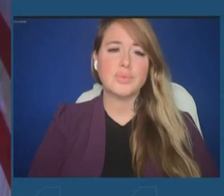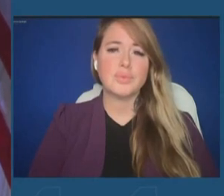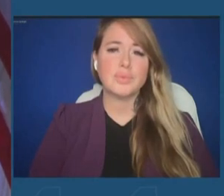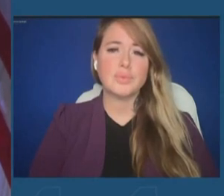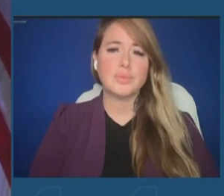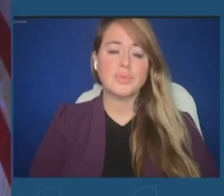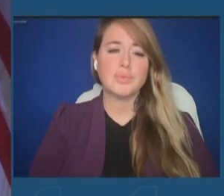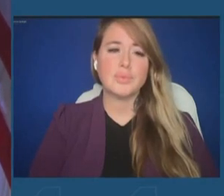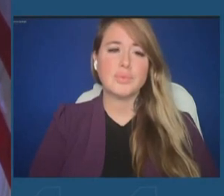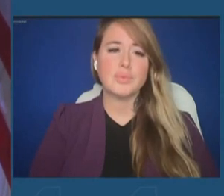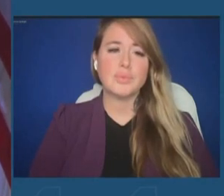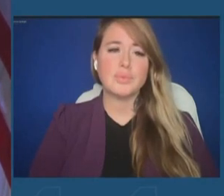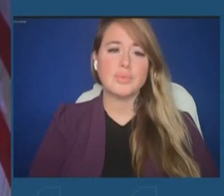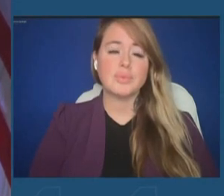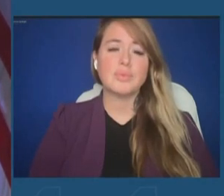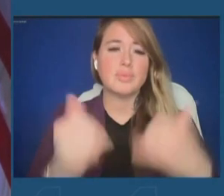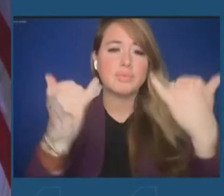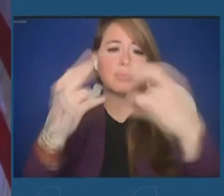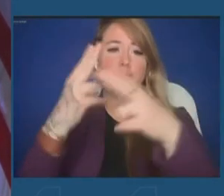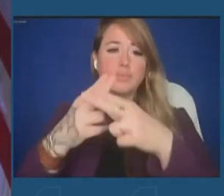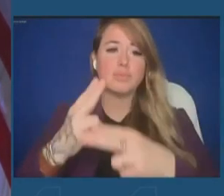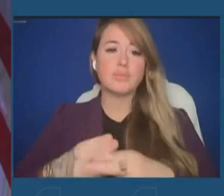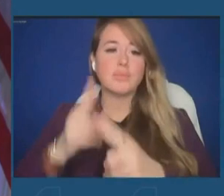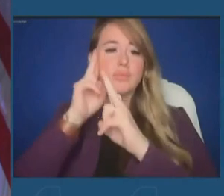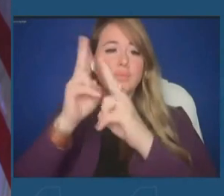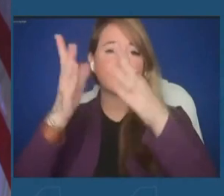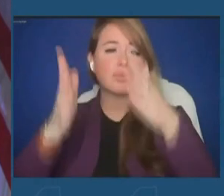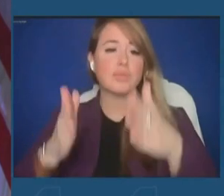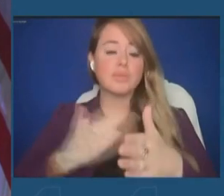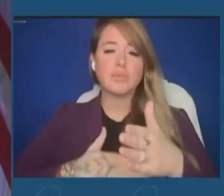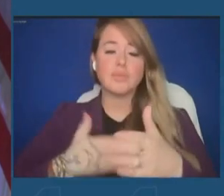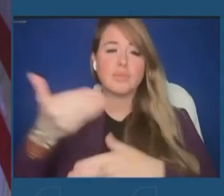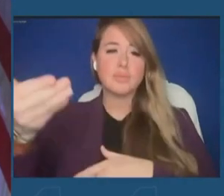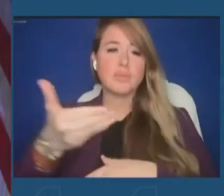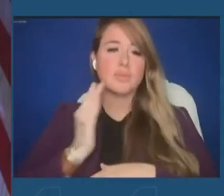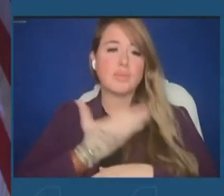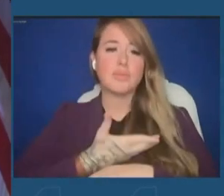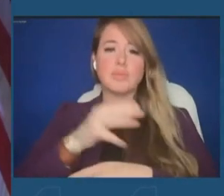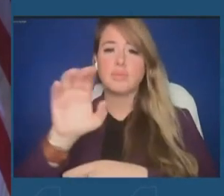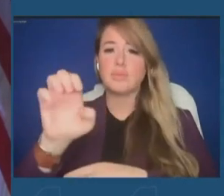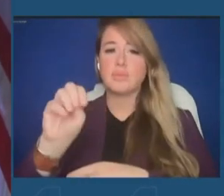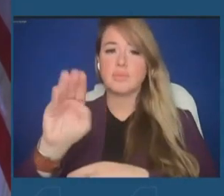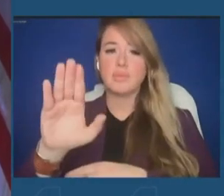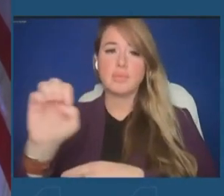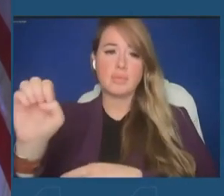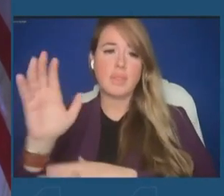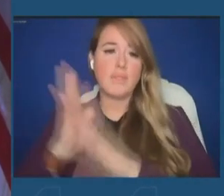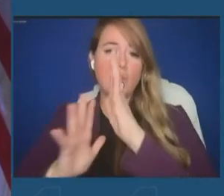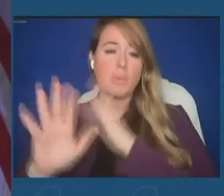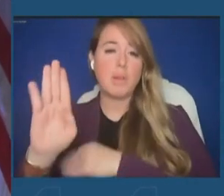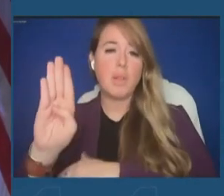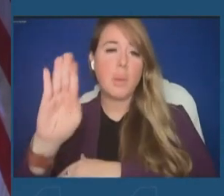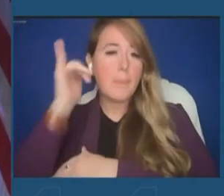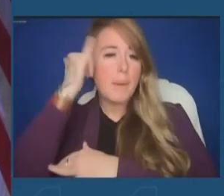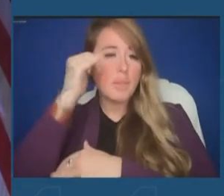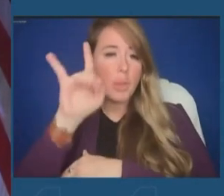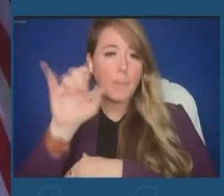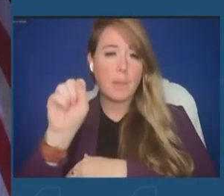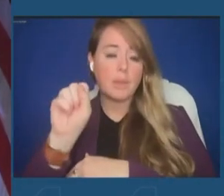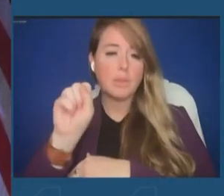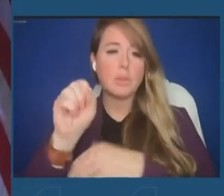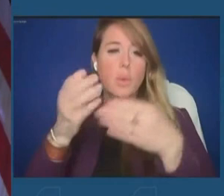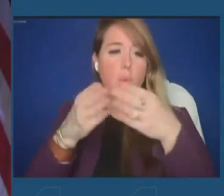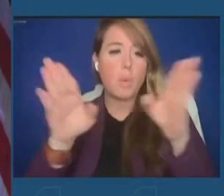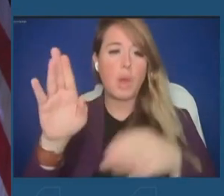To help read the names of the honorees, please welcome our MCs, former Buffalo Bills wide receiver Steve